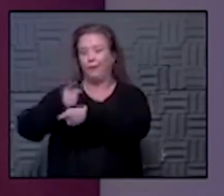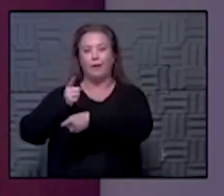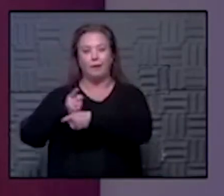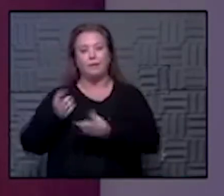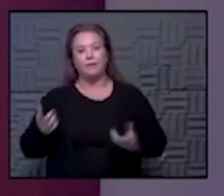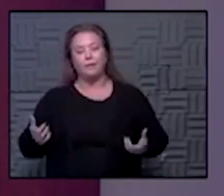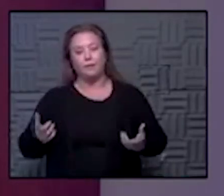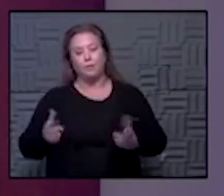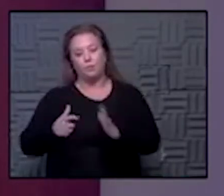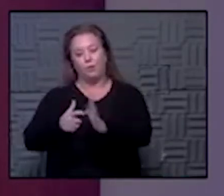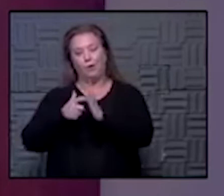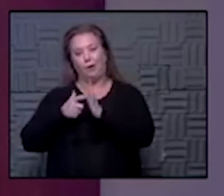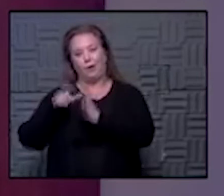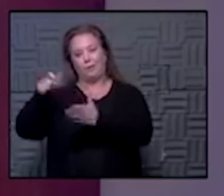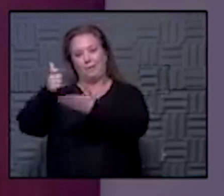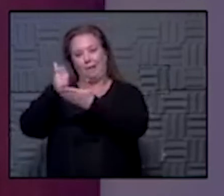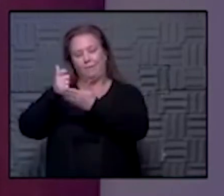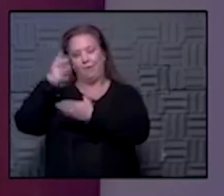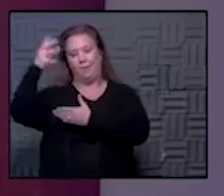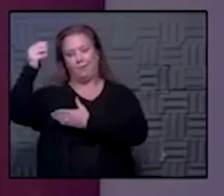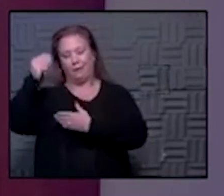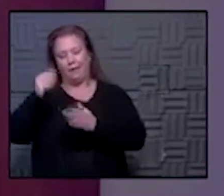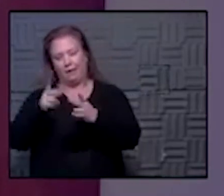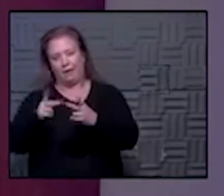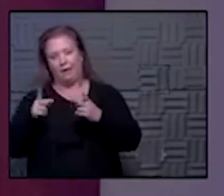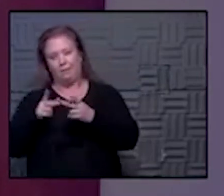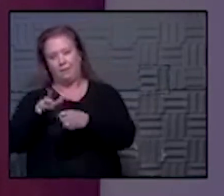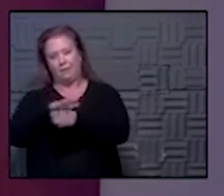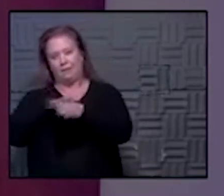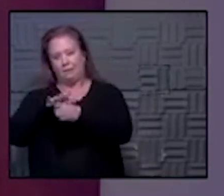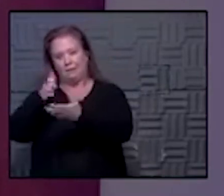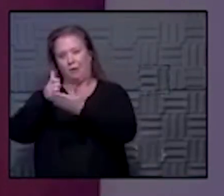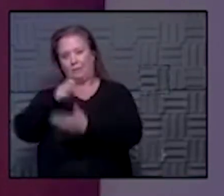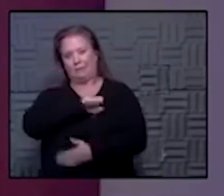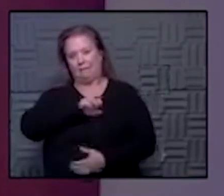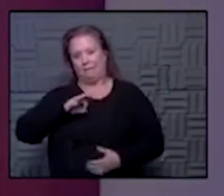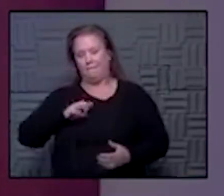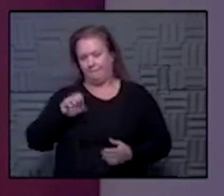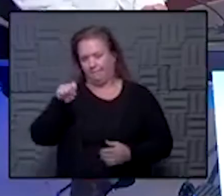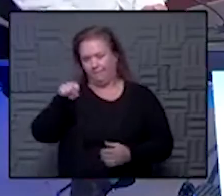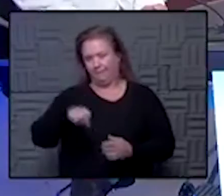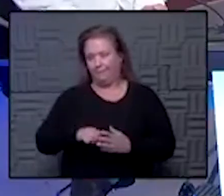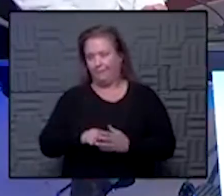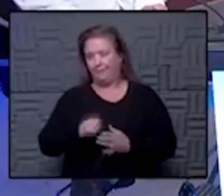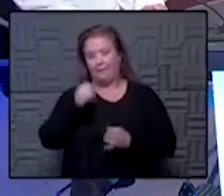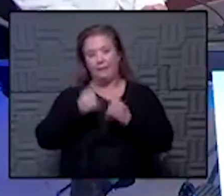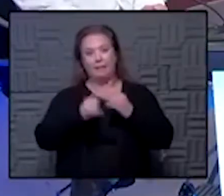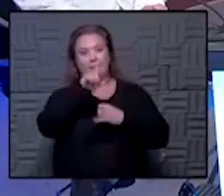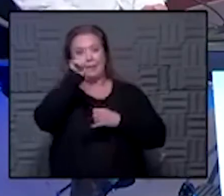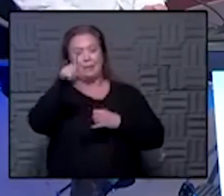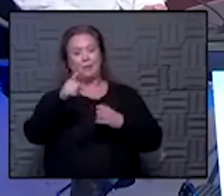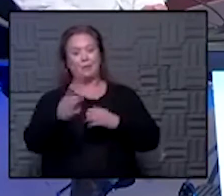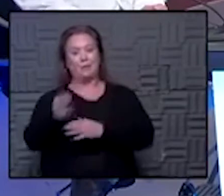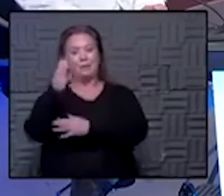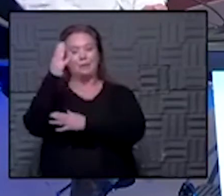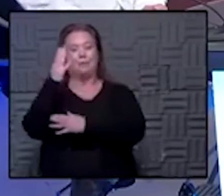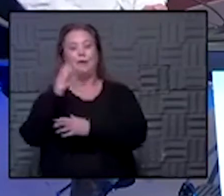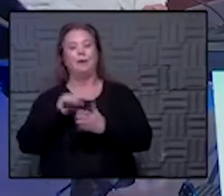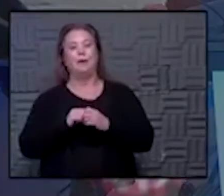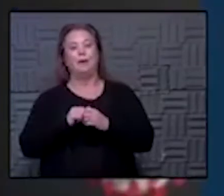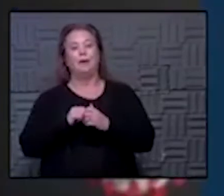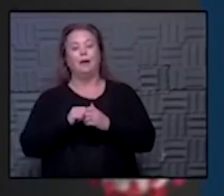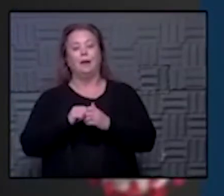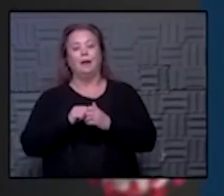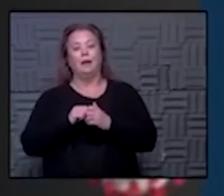we require some help from outside sources to help us staff these places. All right, our last question this morning.